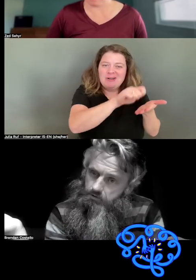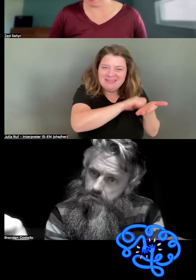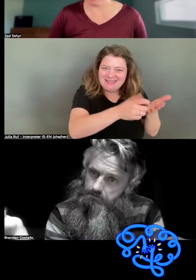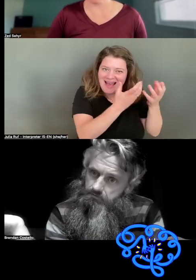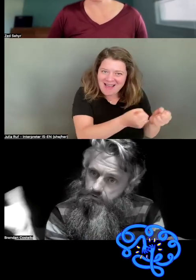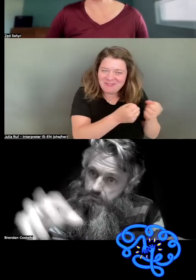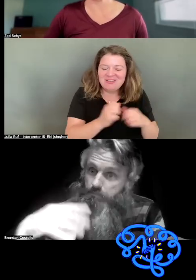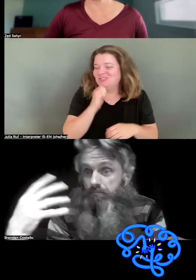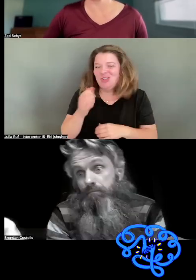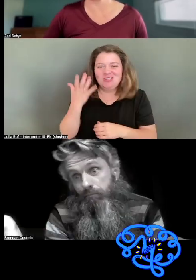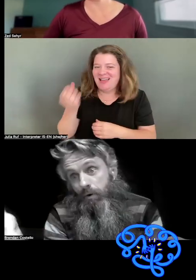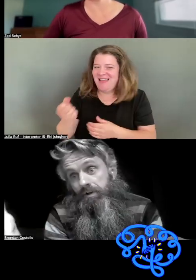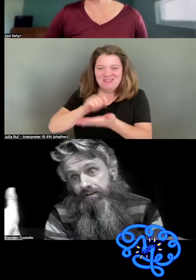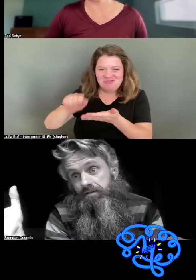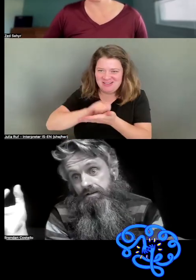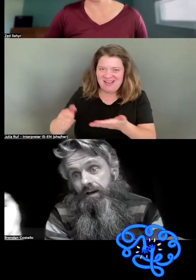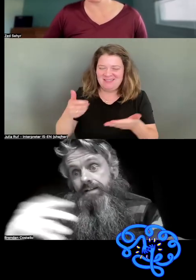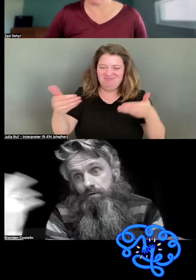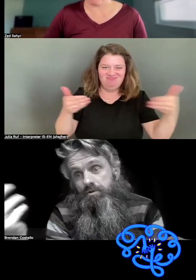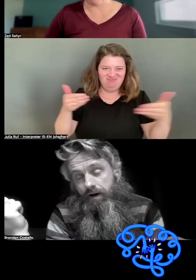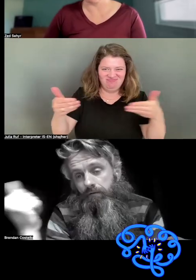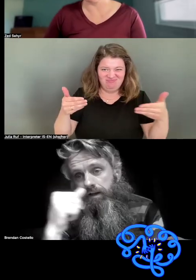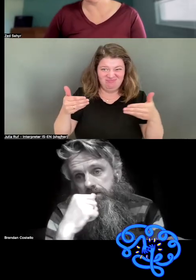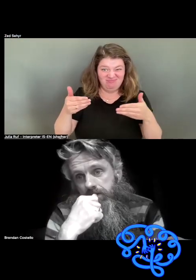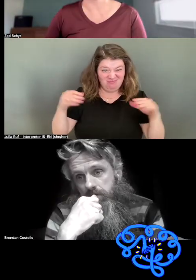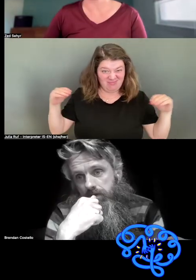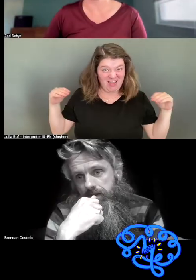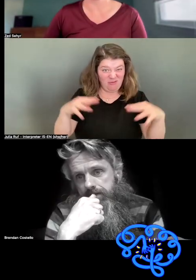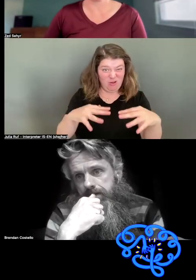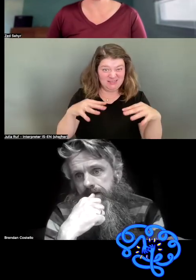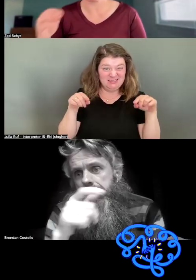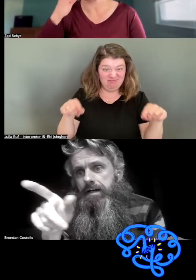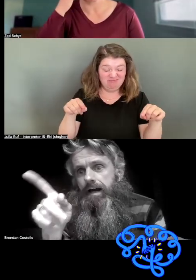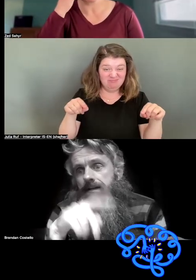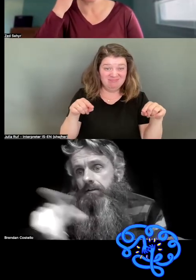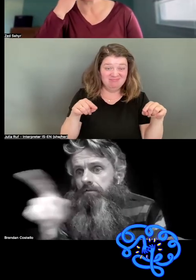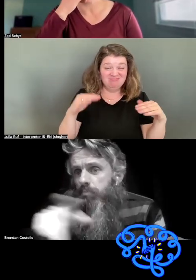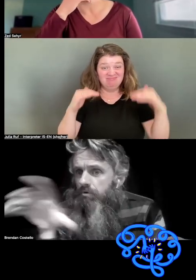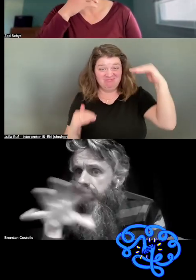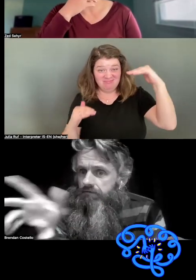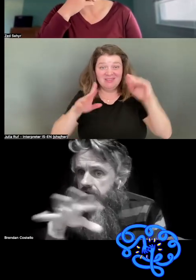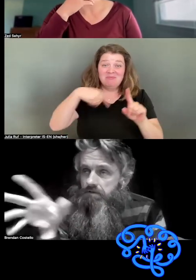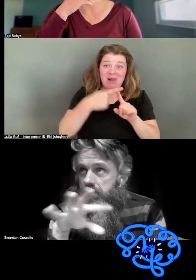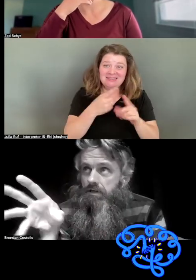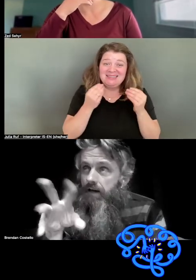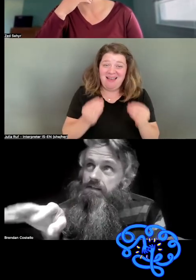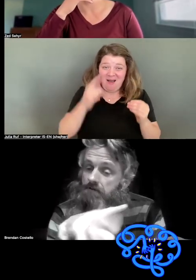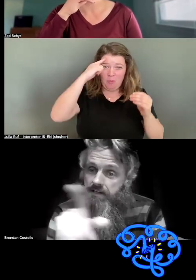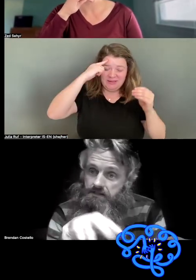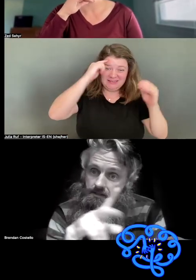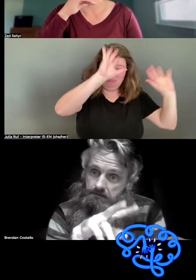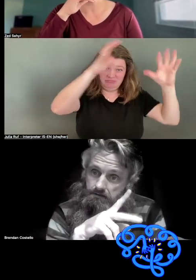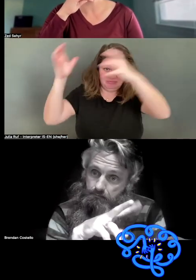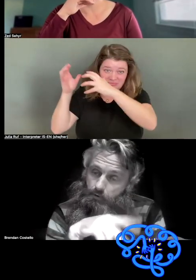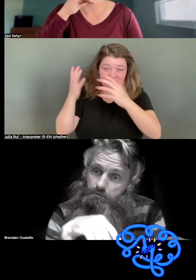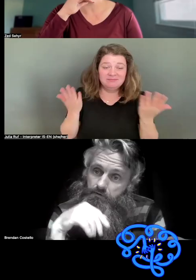that could influence both the lexicon size and also how the lexicon is organized. And another important difference that I think is